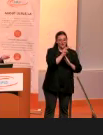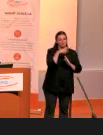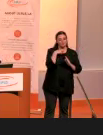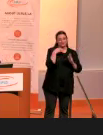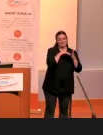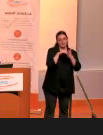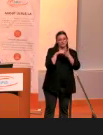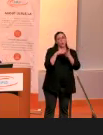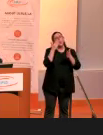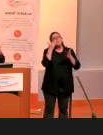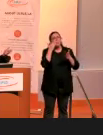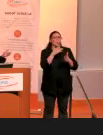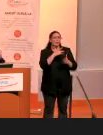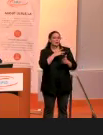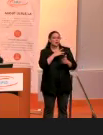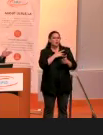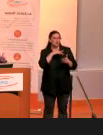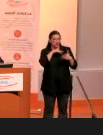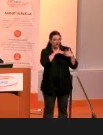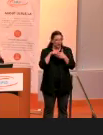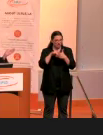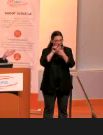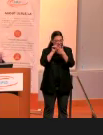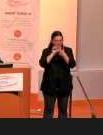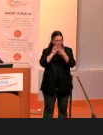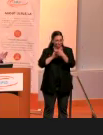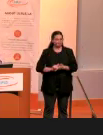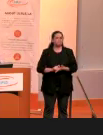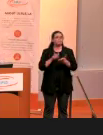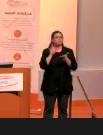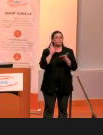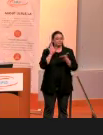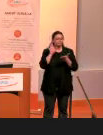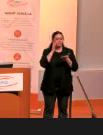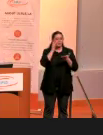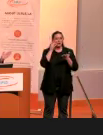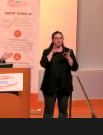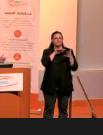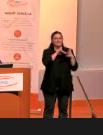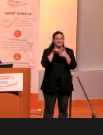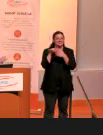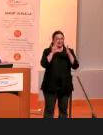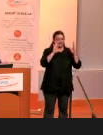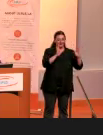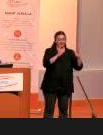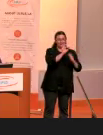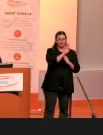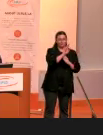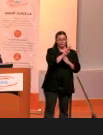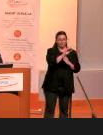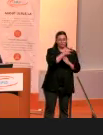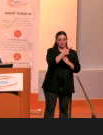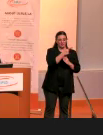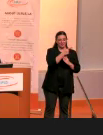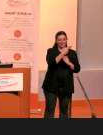in the cardiology literature. And that's just a long-term study that looks at a bunch of patients in the town of Framingham and studies what happens to their heart